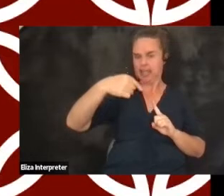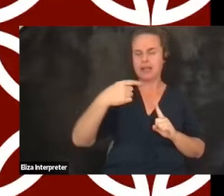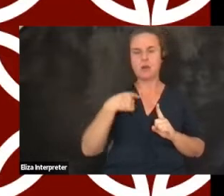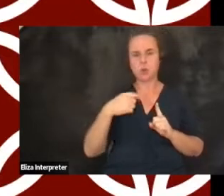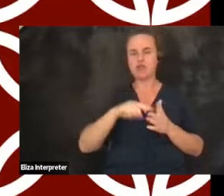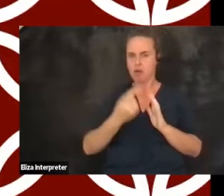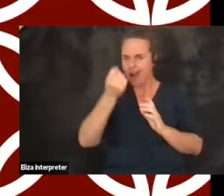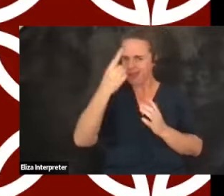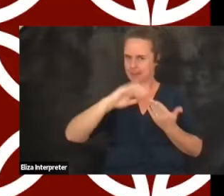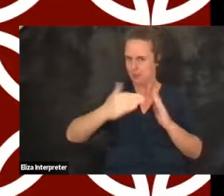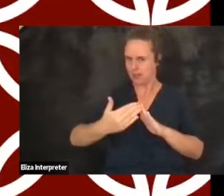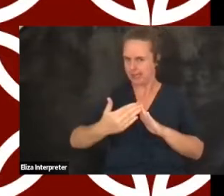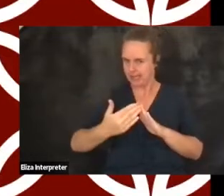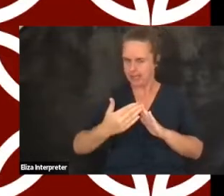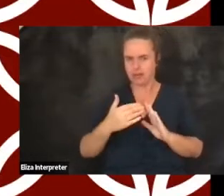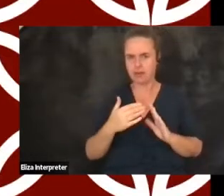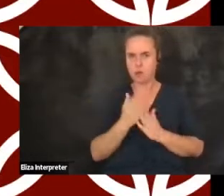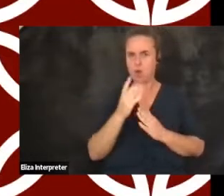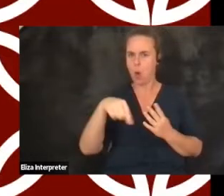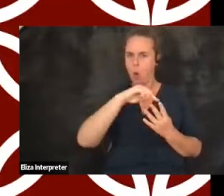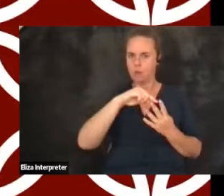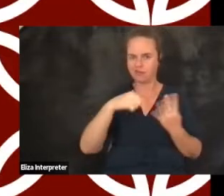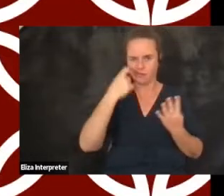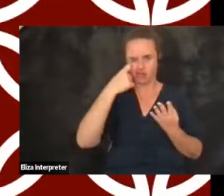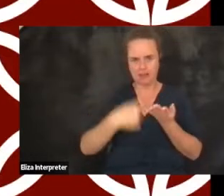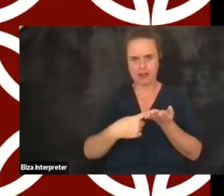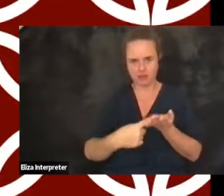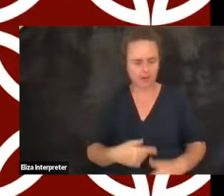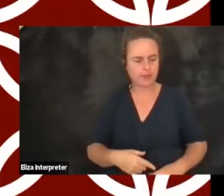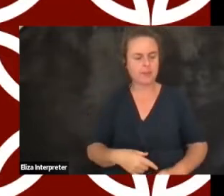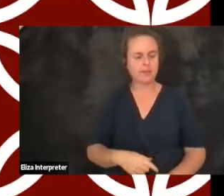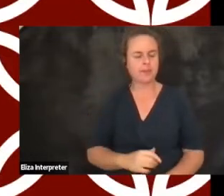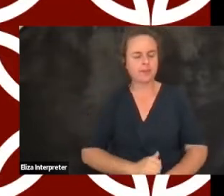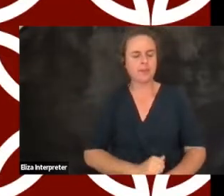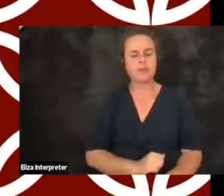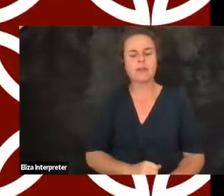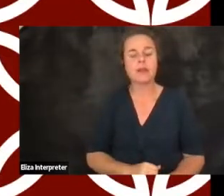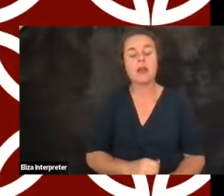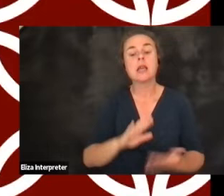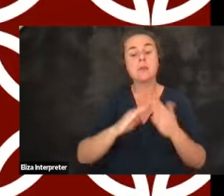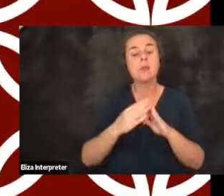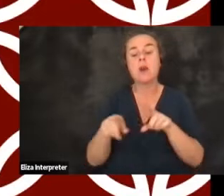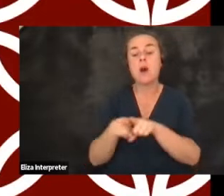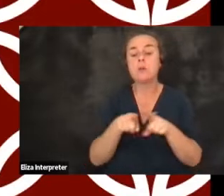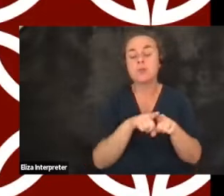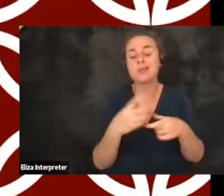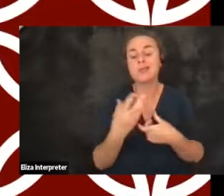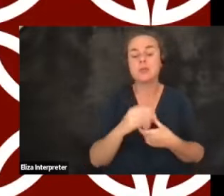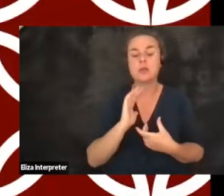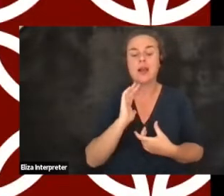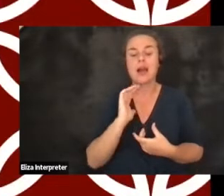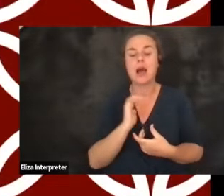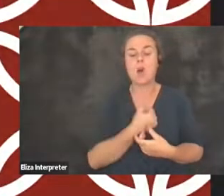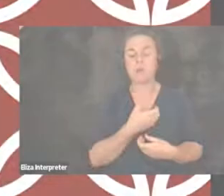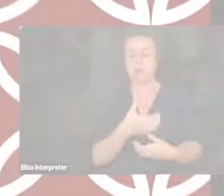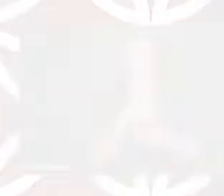community. Community is also about the strength and trustworthiness of our relationships